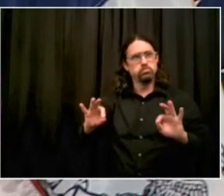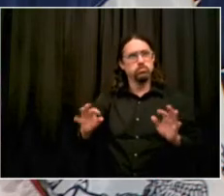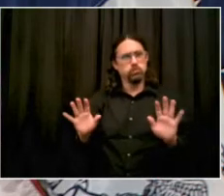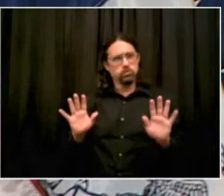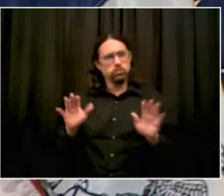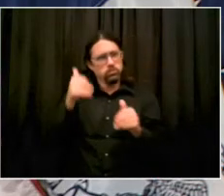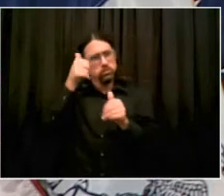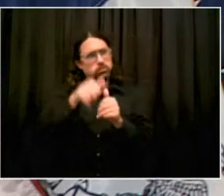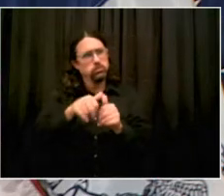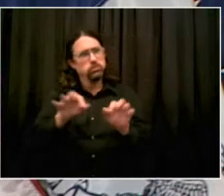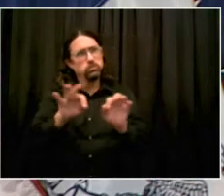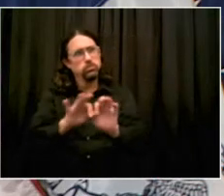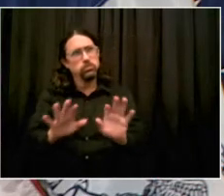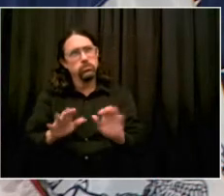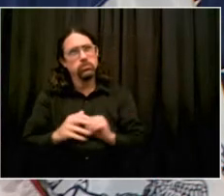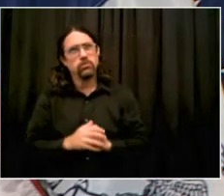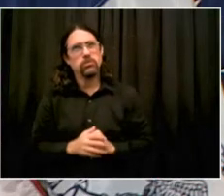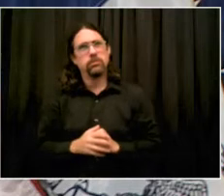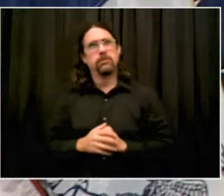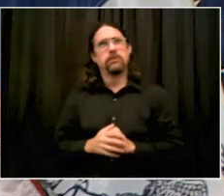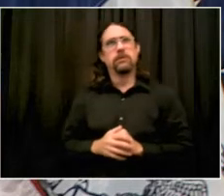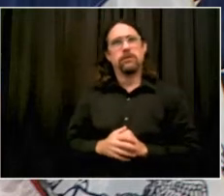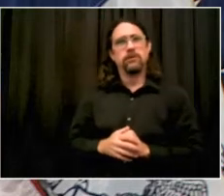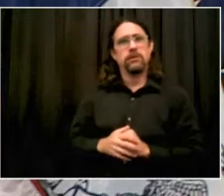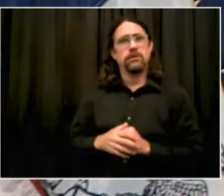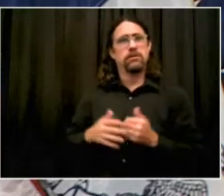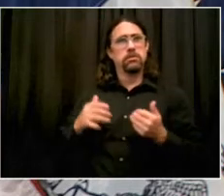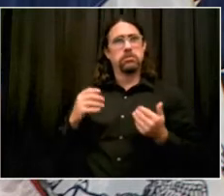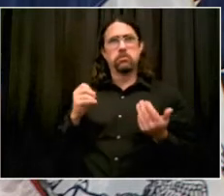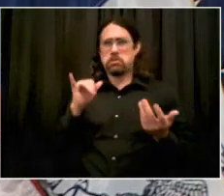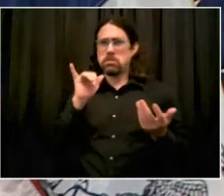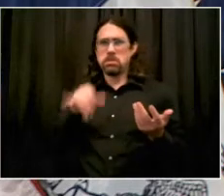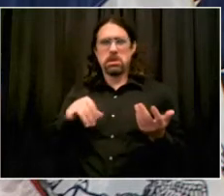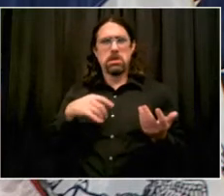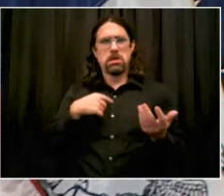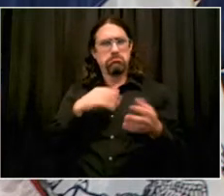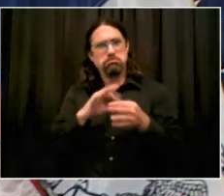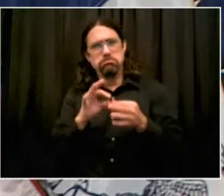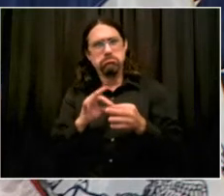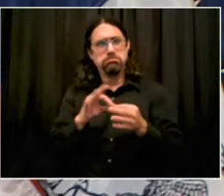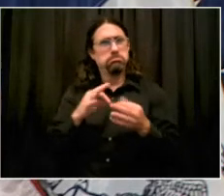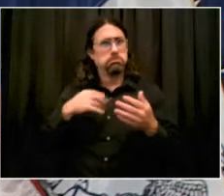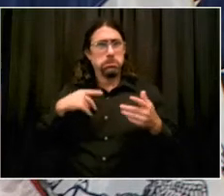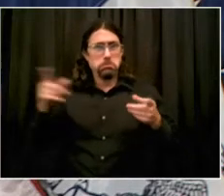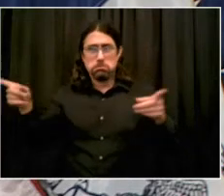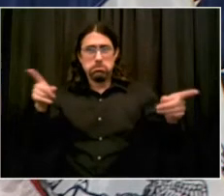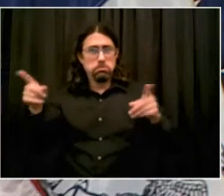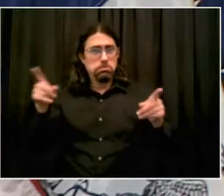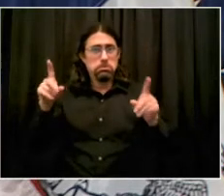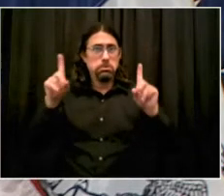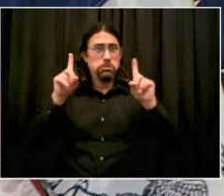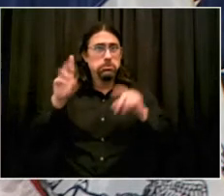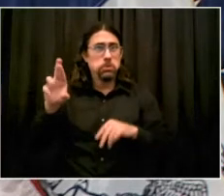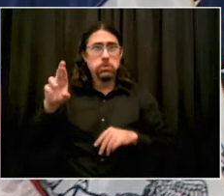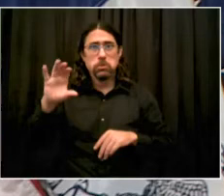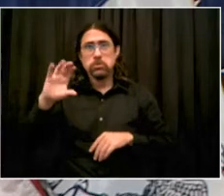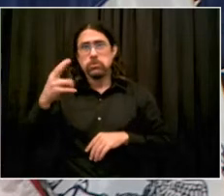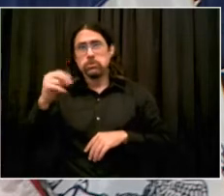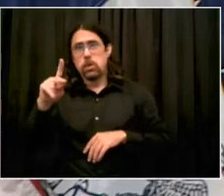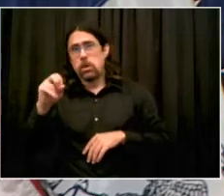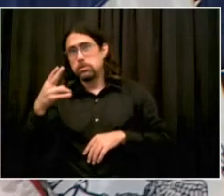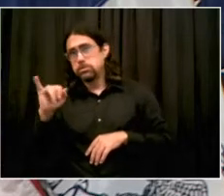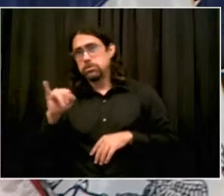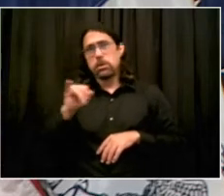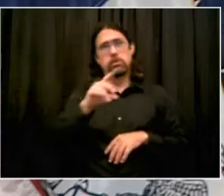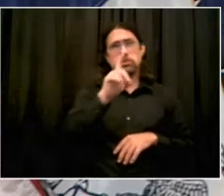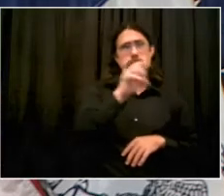the technicalities, but you can see these trend lines usually pretty clearly. They don't happen. One of the things Dr. Varma taught me a